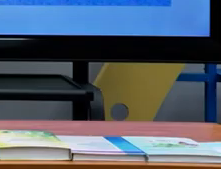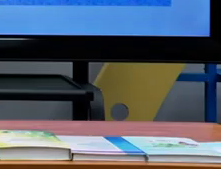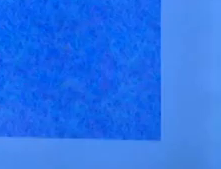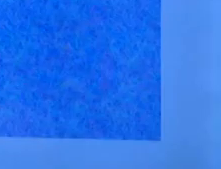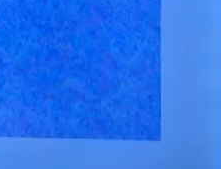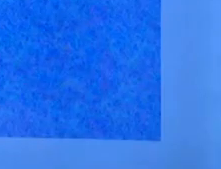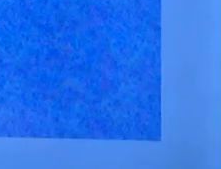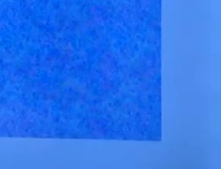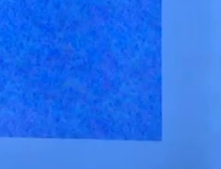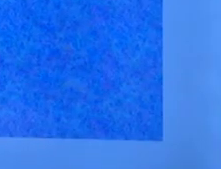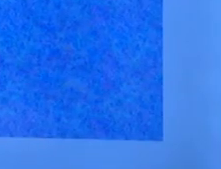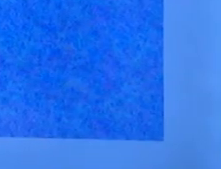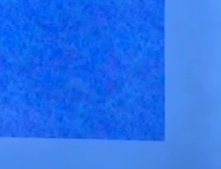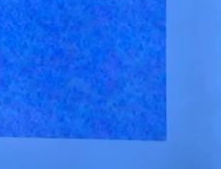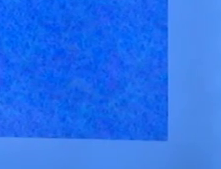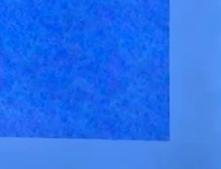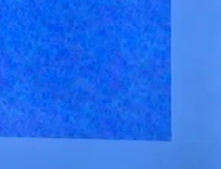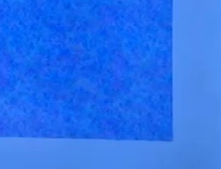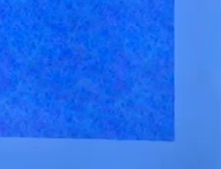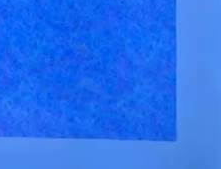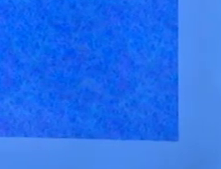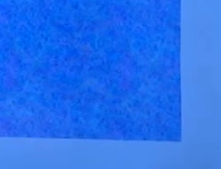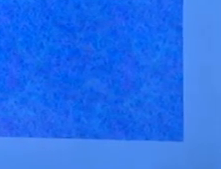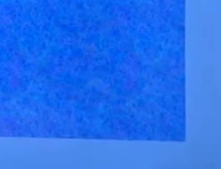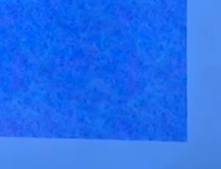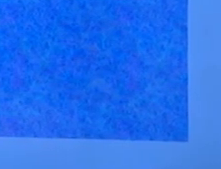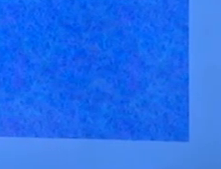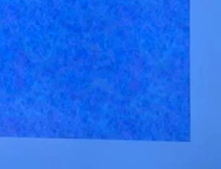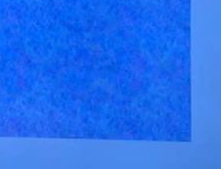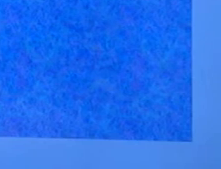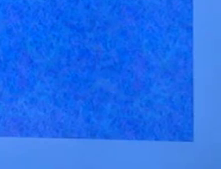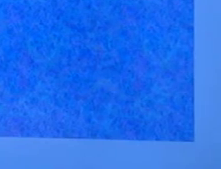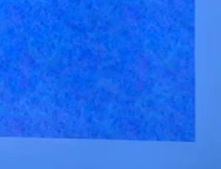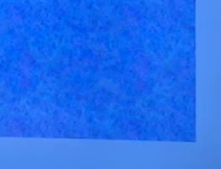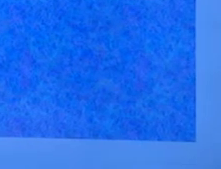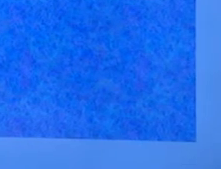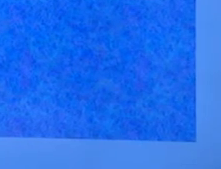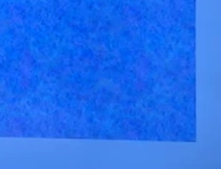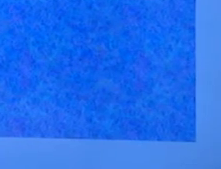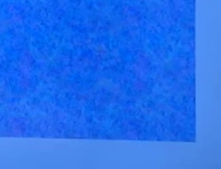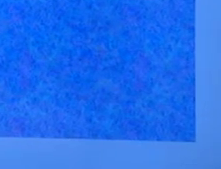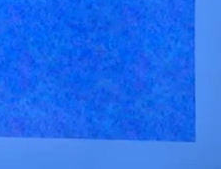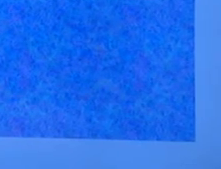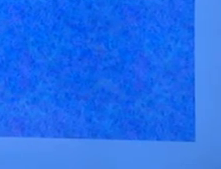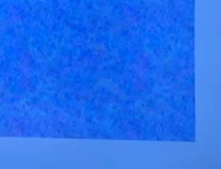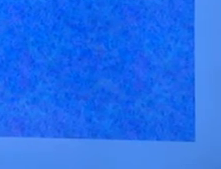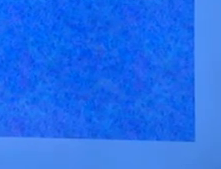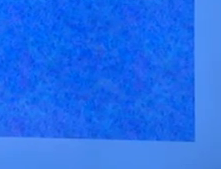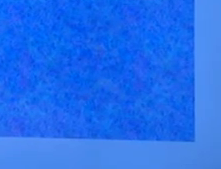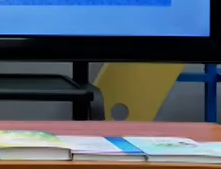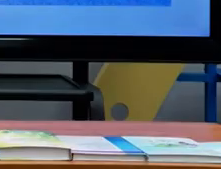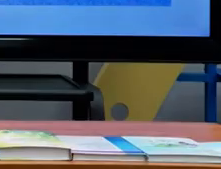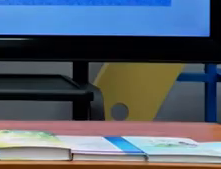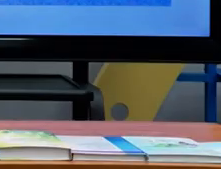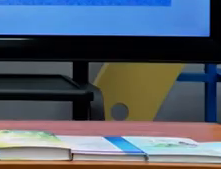Well, first of all, we should read about Australia and then we'll complete the table, okay? Birinchi bo'lib avvalo biz